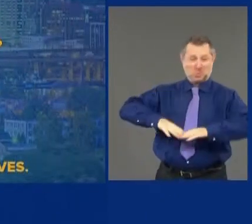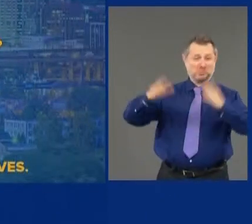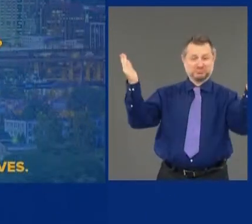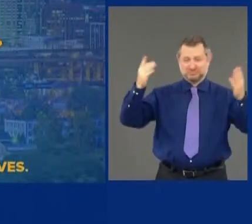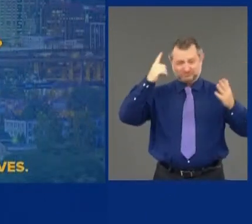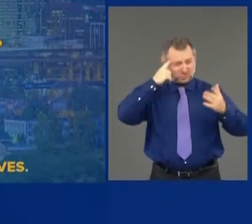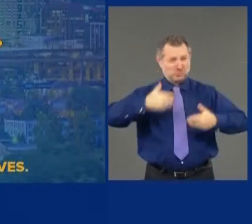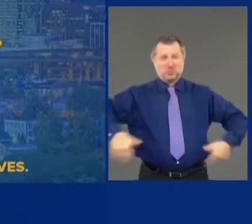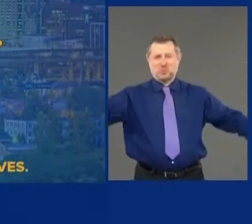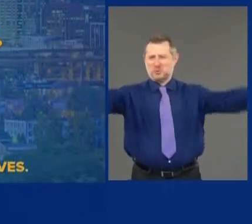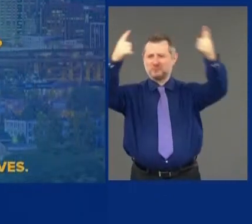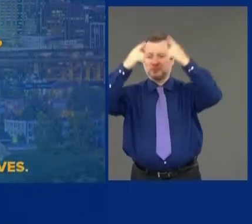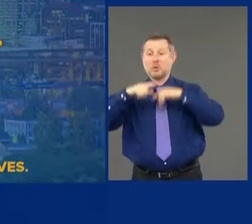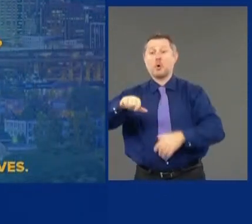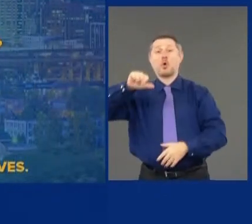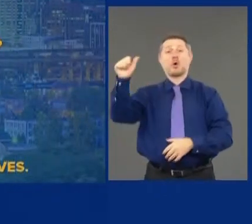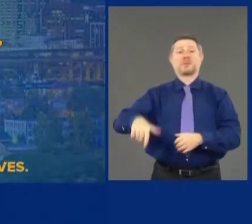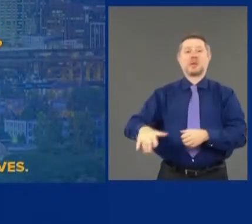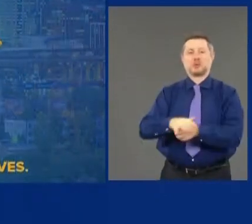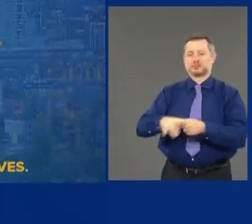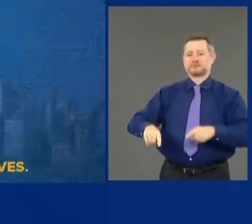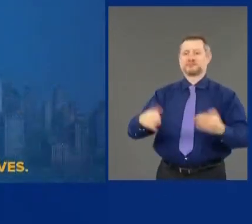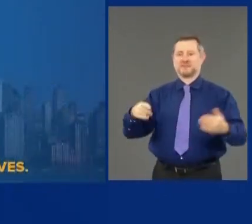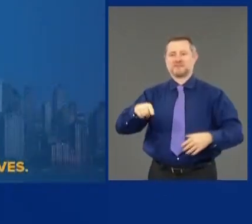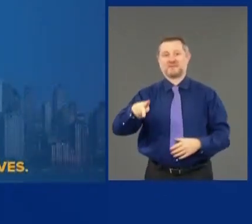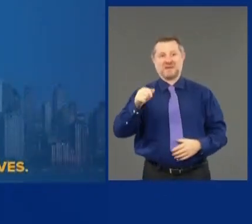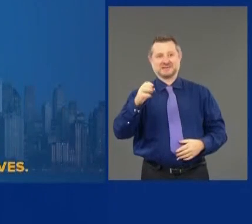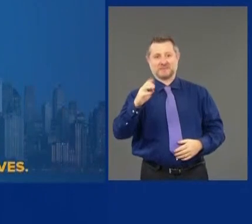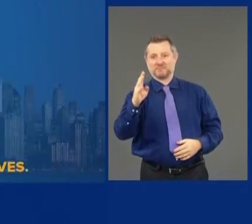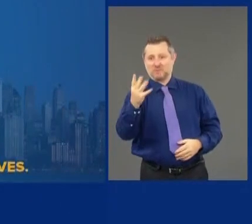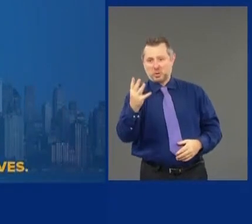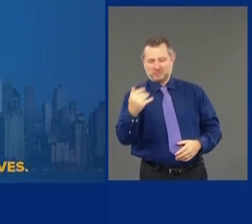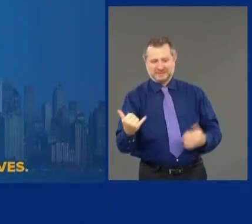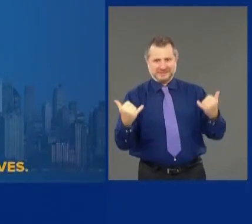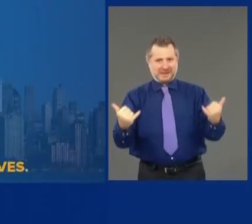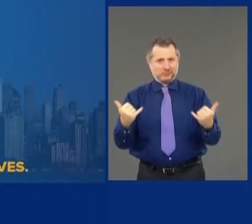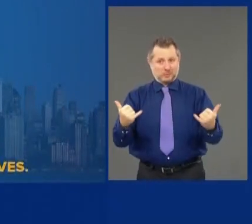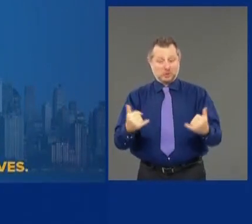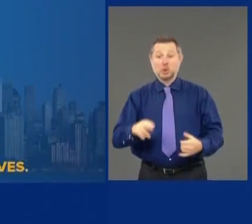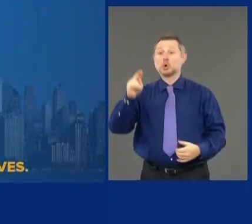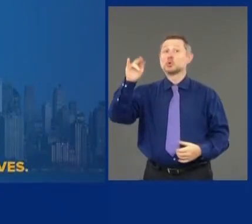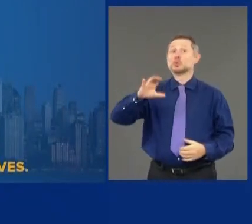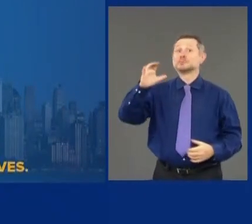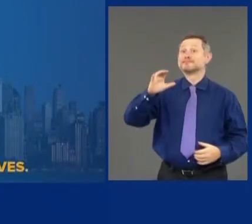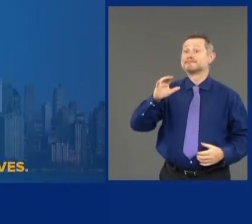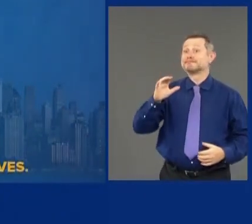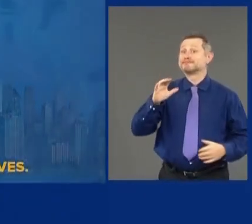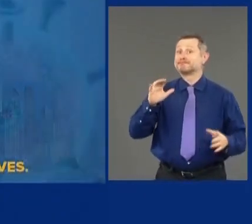Capital Region enters phase 4 today. New York City,